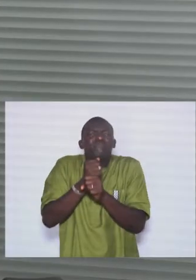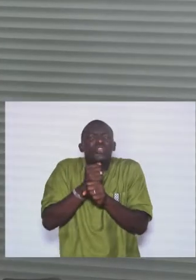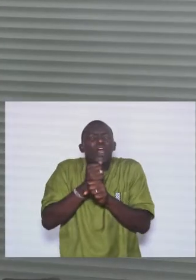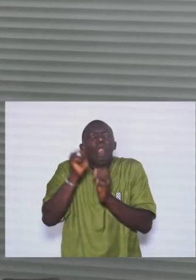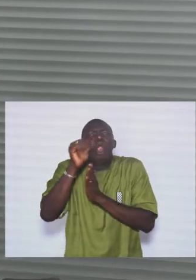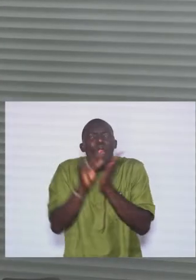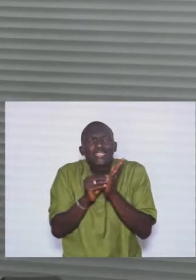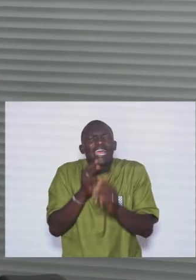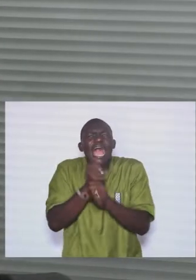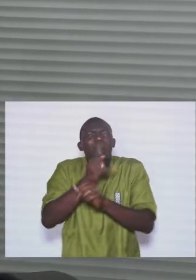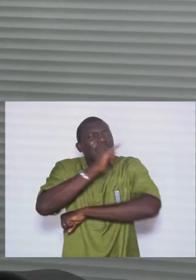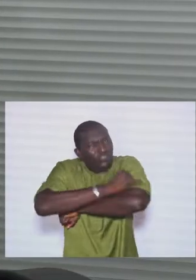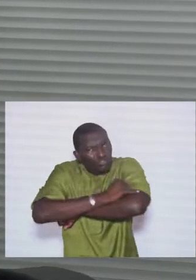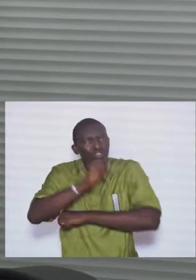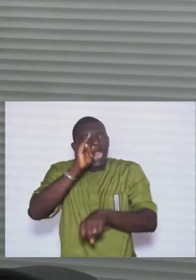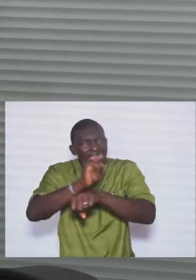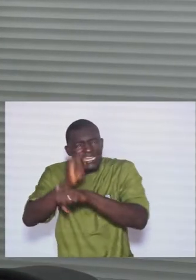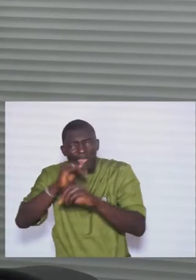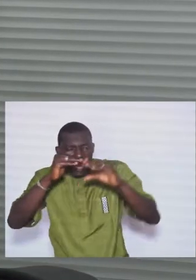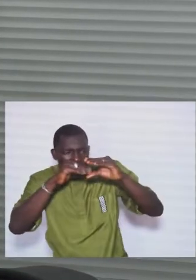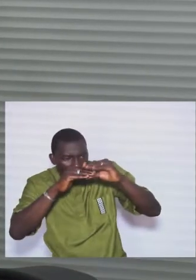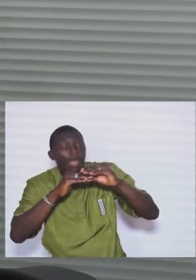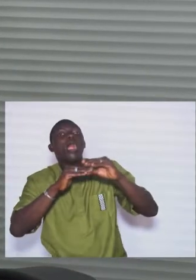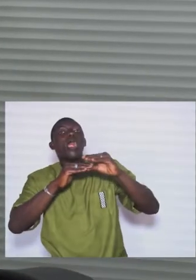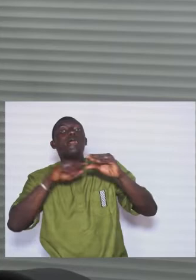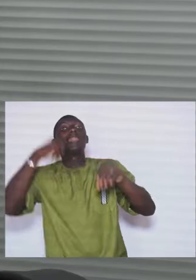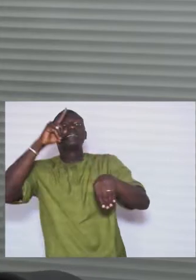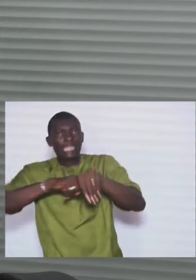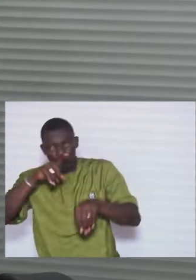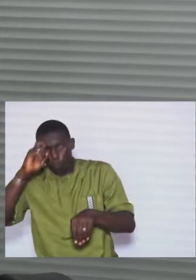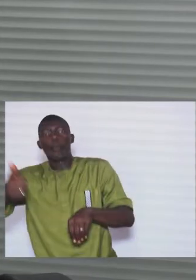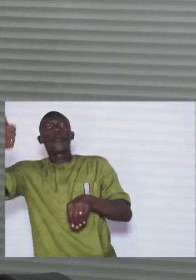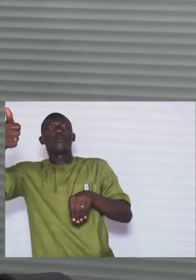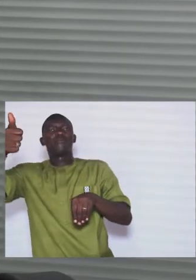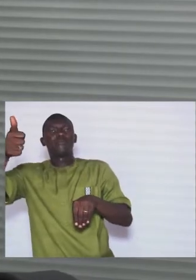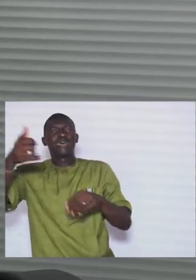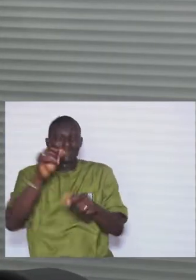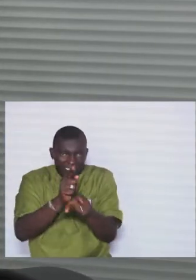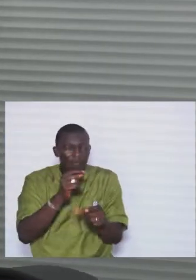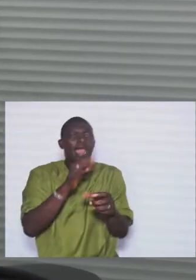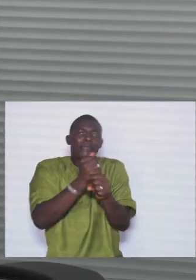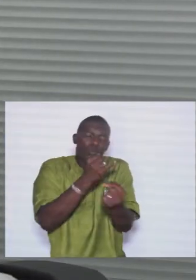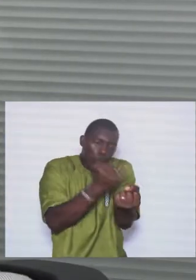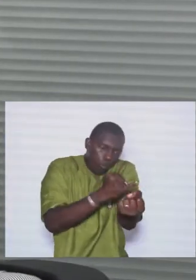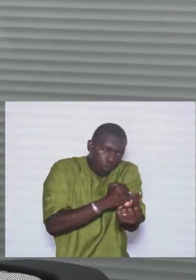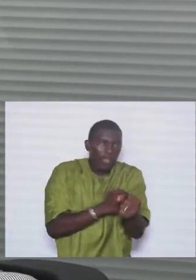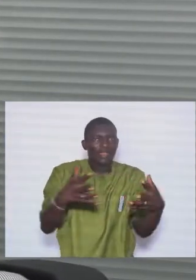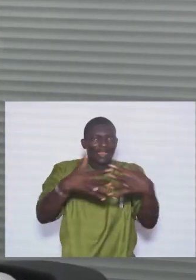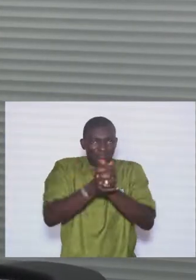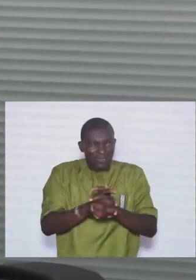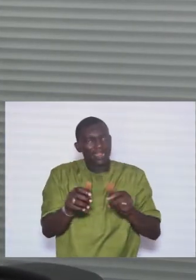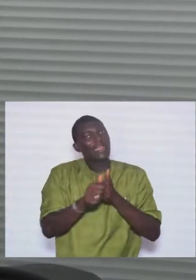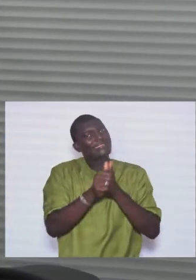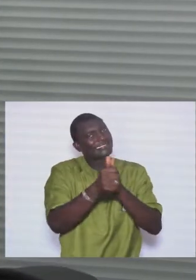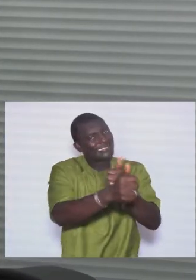help public institutions identify gaps in their operational processes and ways to improve compliance and applications